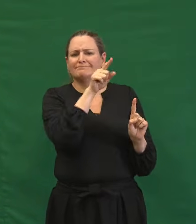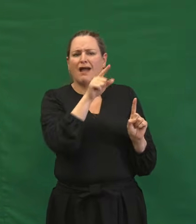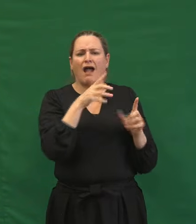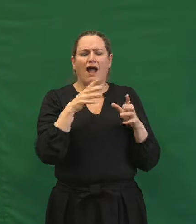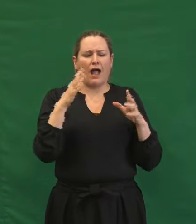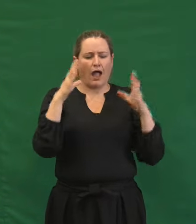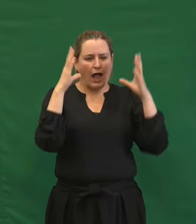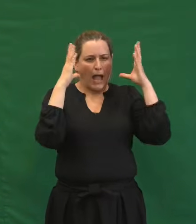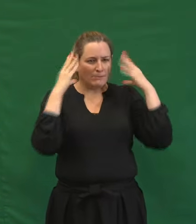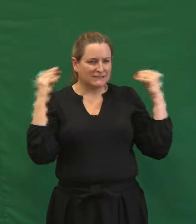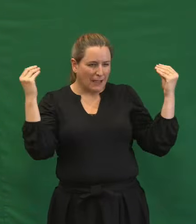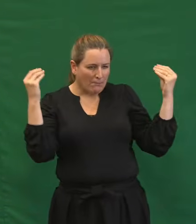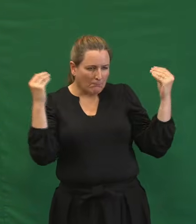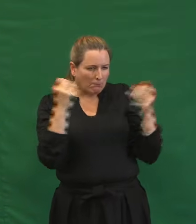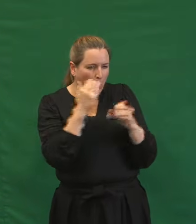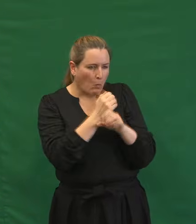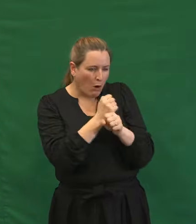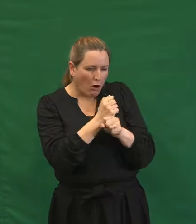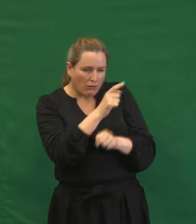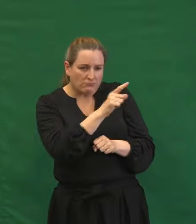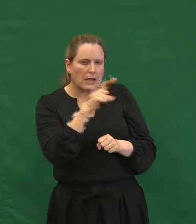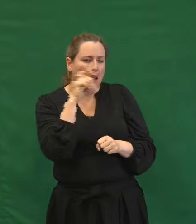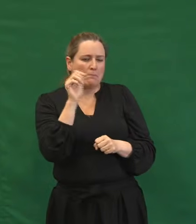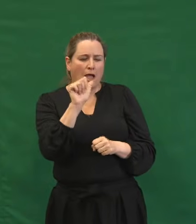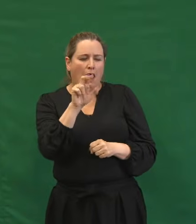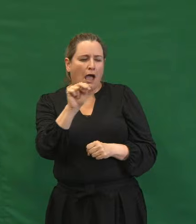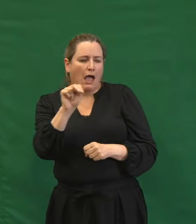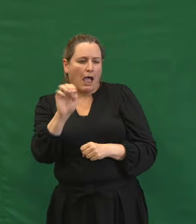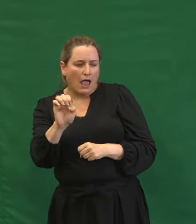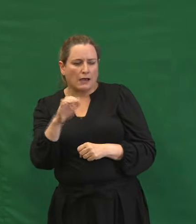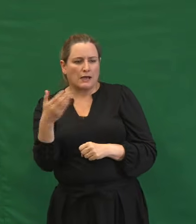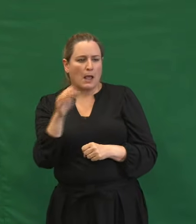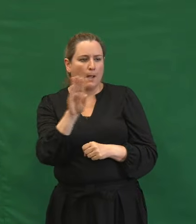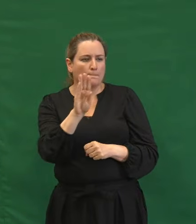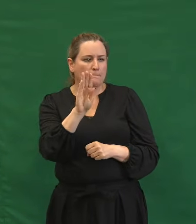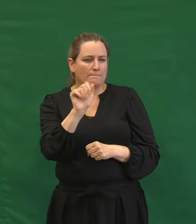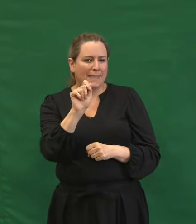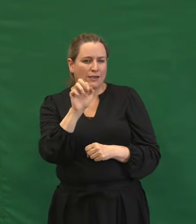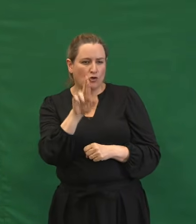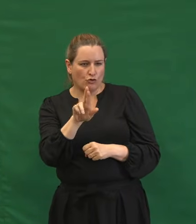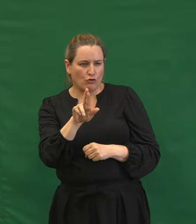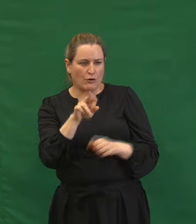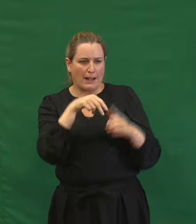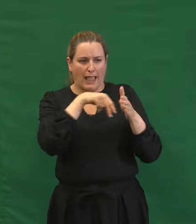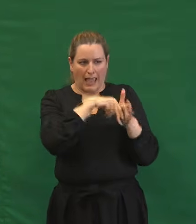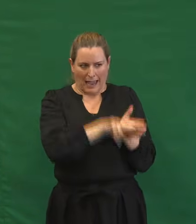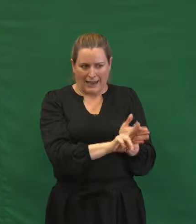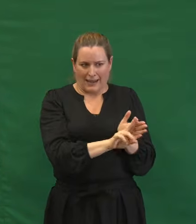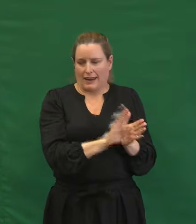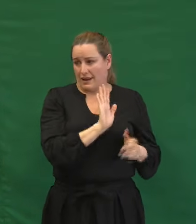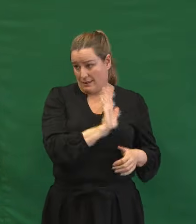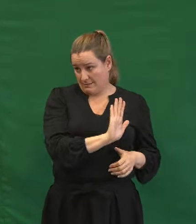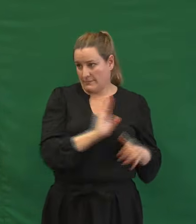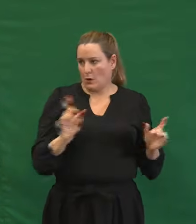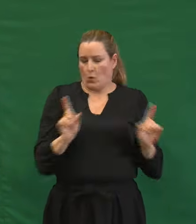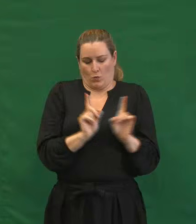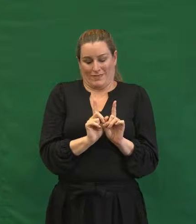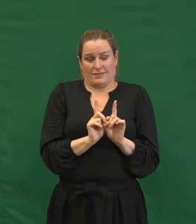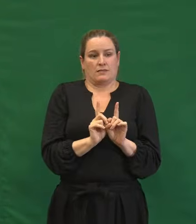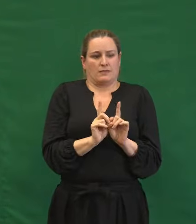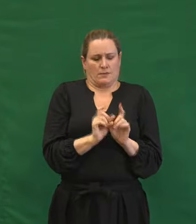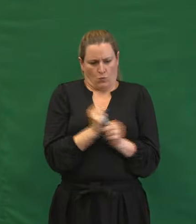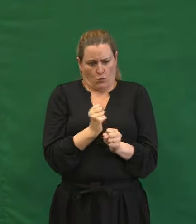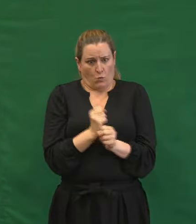two closely related projects, the SU-SASL corpus and the SASL signgram,